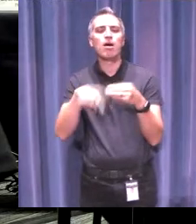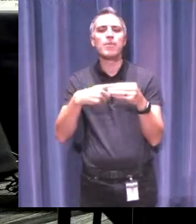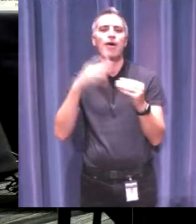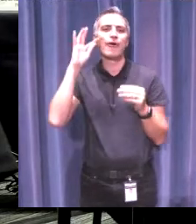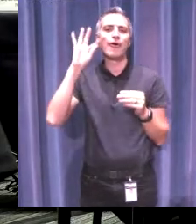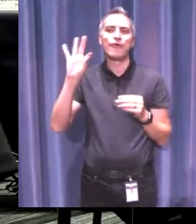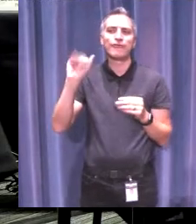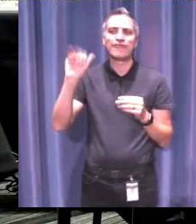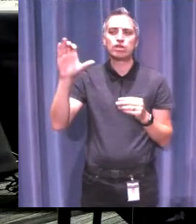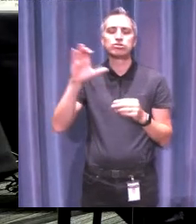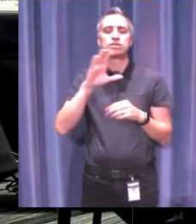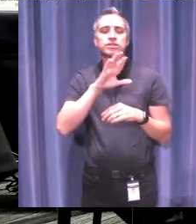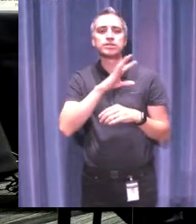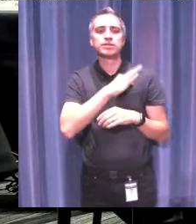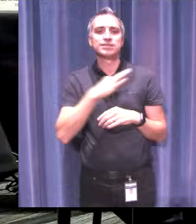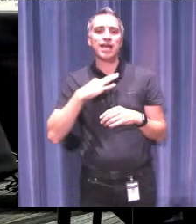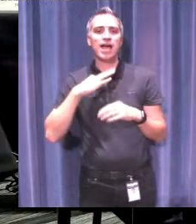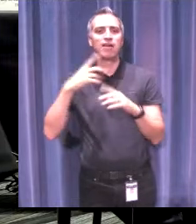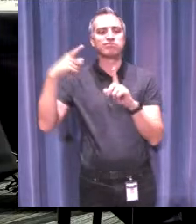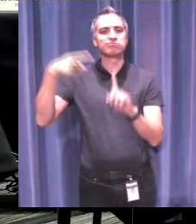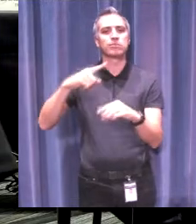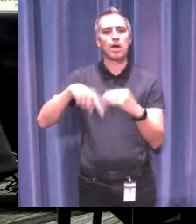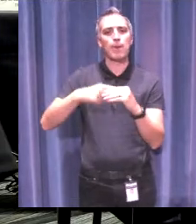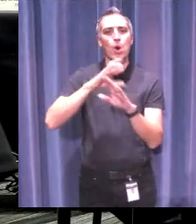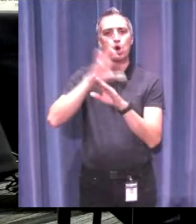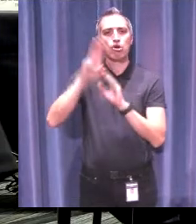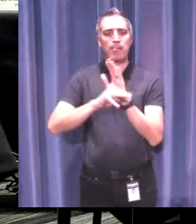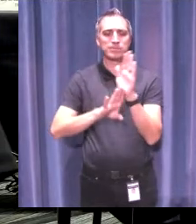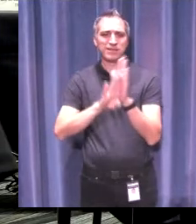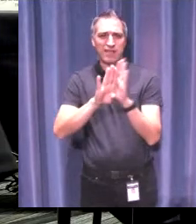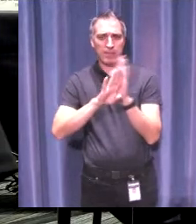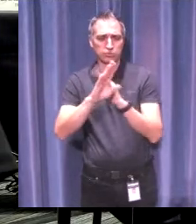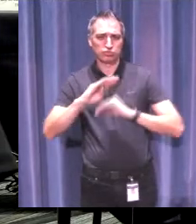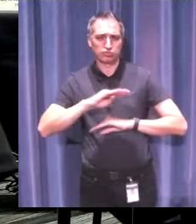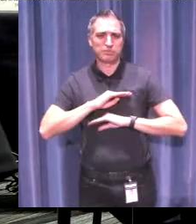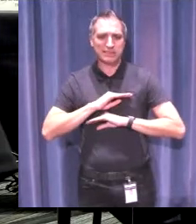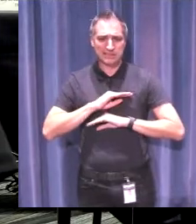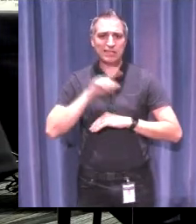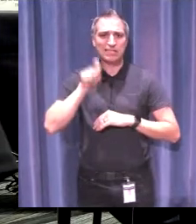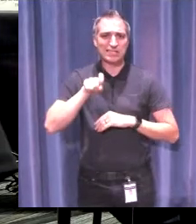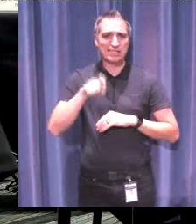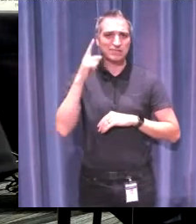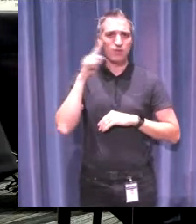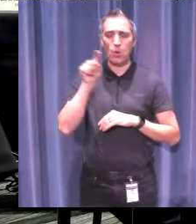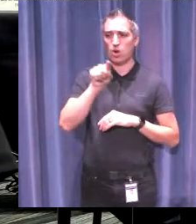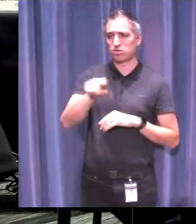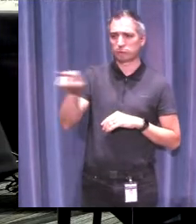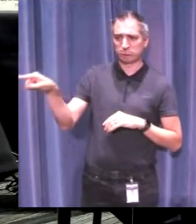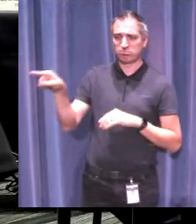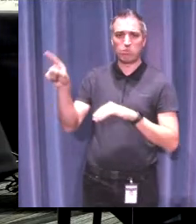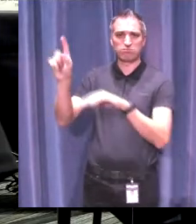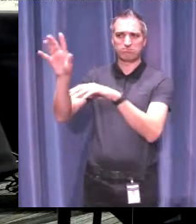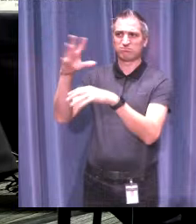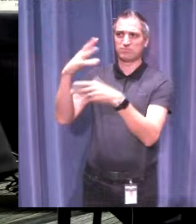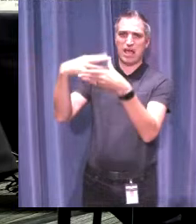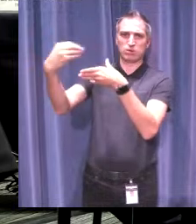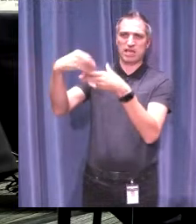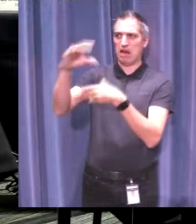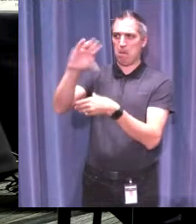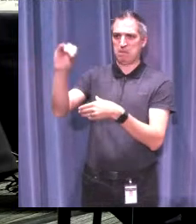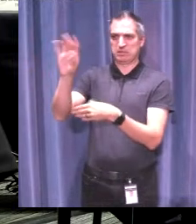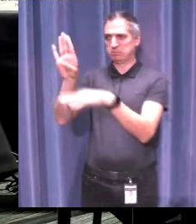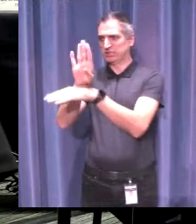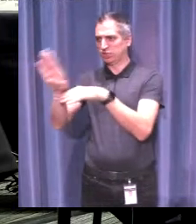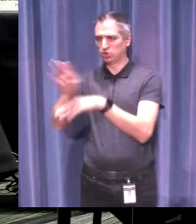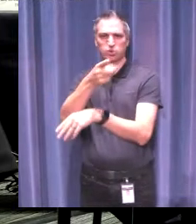and staff on curriculum development to meet the needs of those that you're in the field with and talking to. Can you